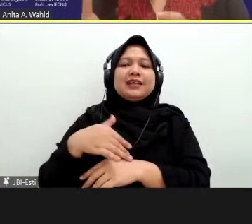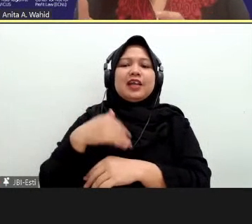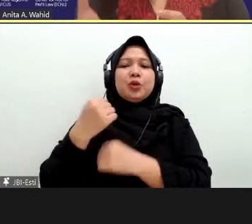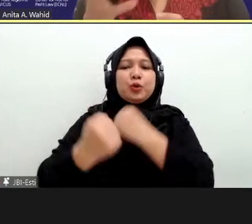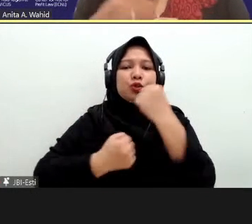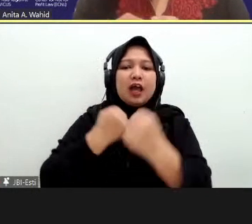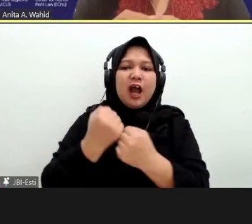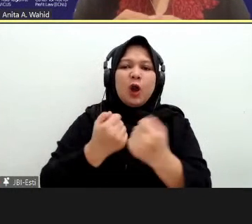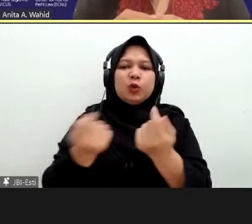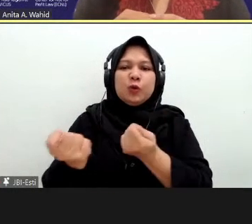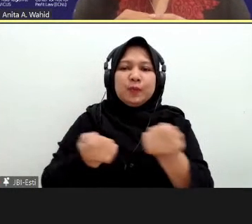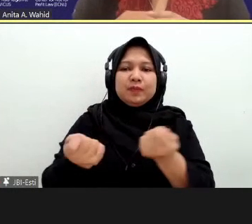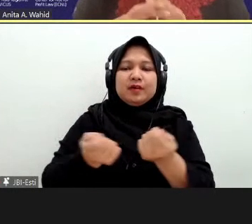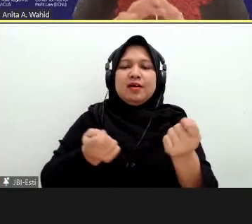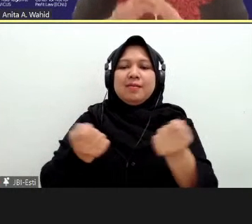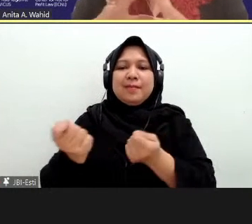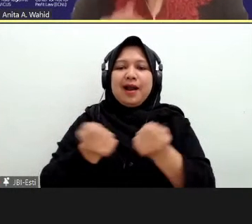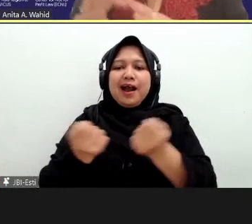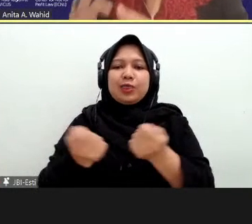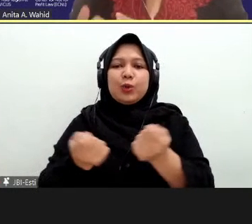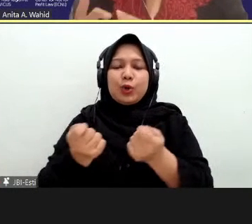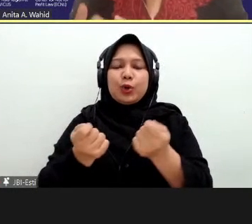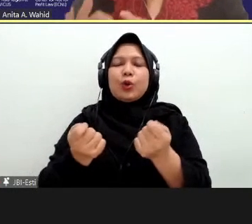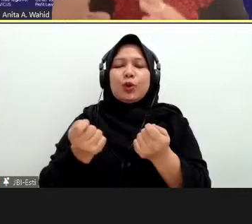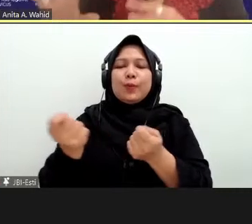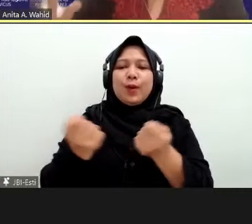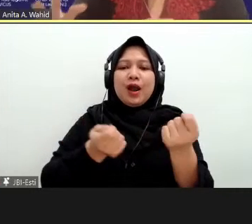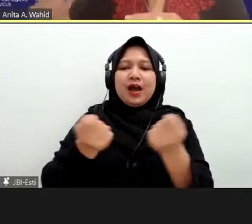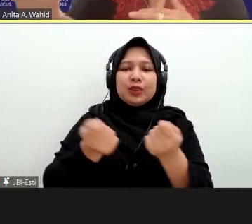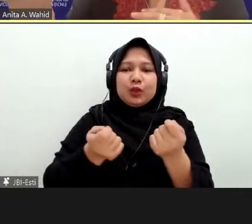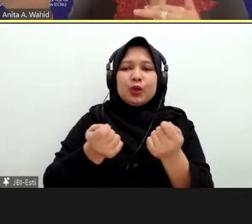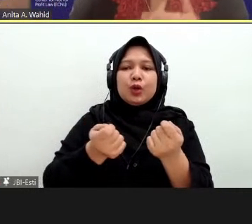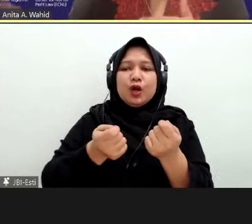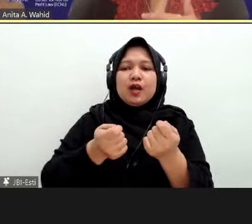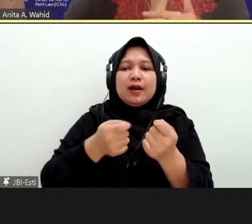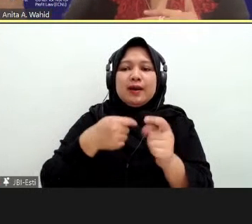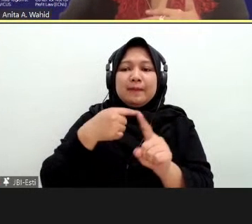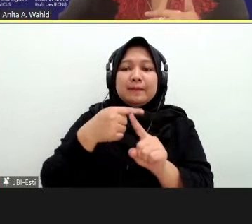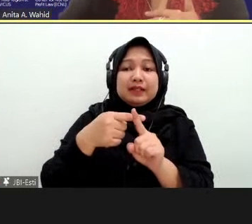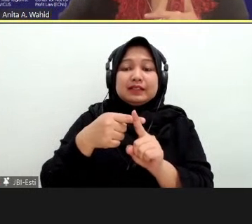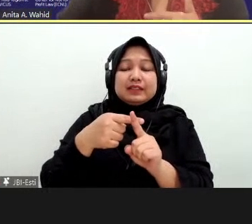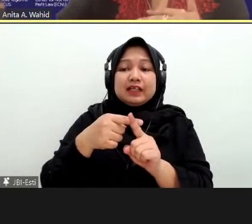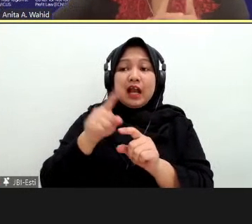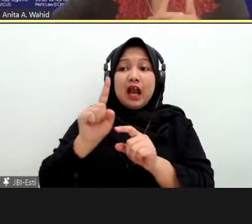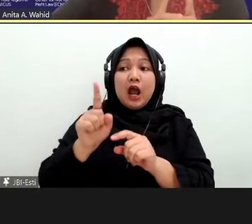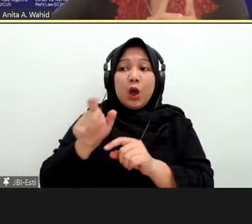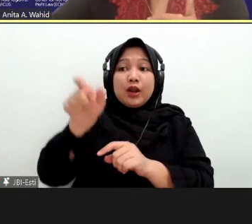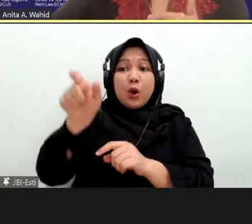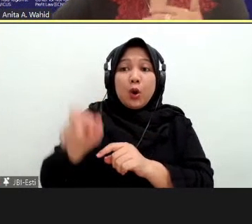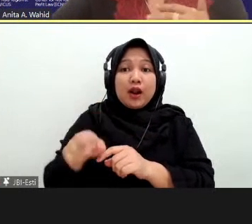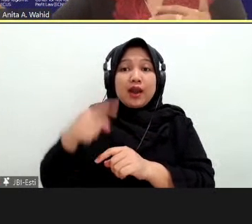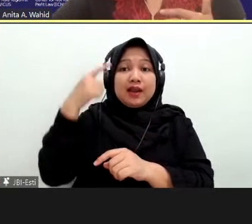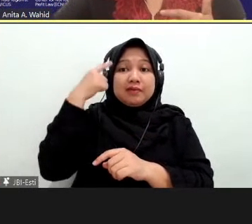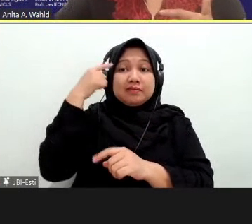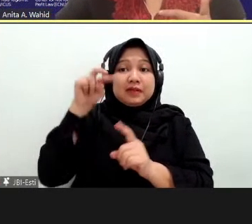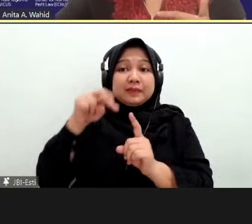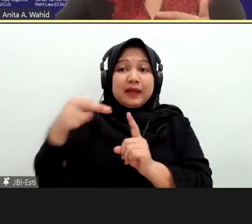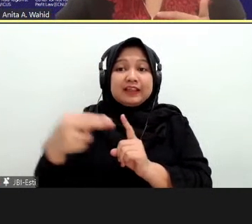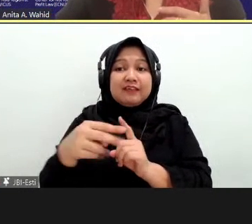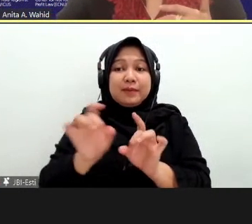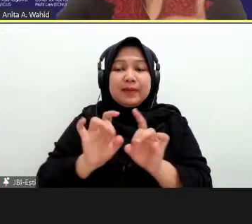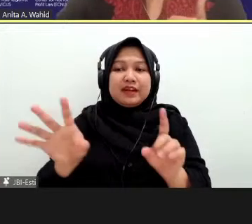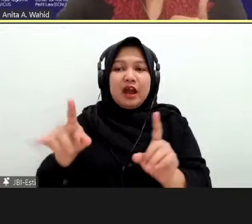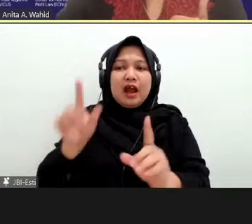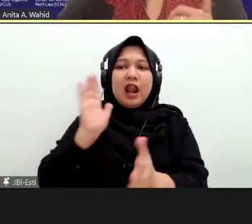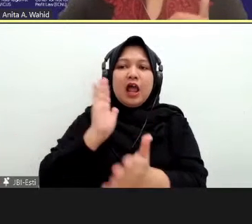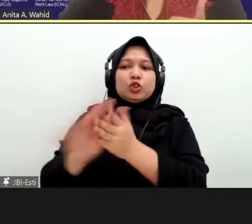ban or sort of like contradictive with that? There will be, a truthful from the government and then giving label for people that have a different